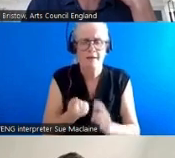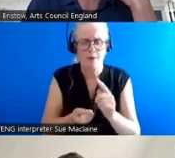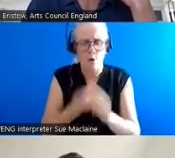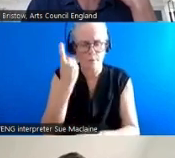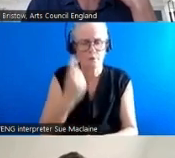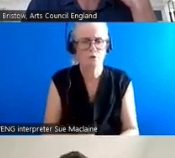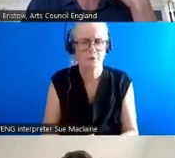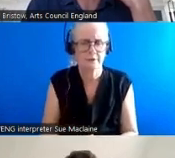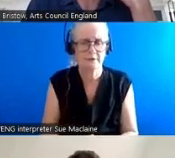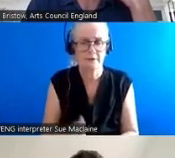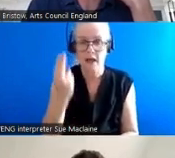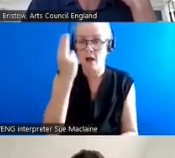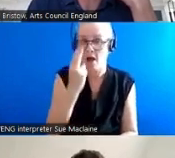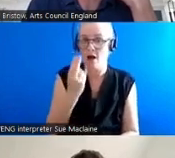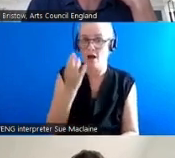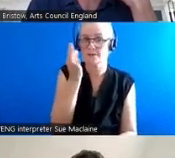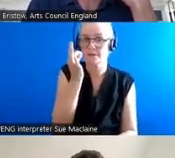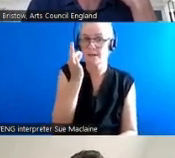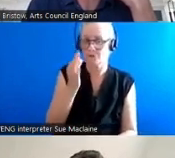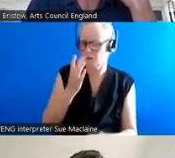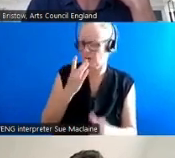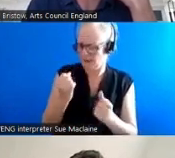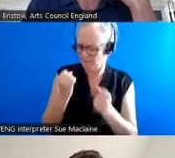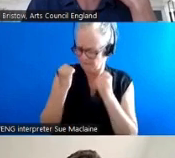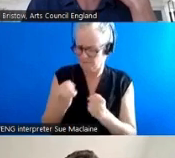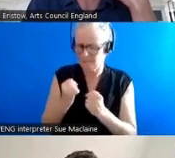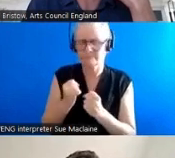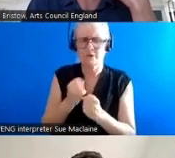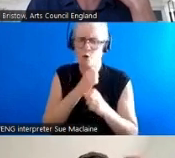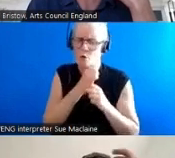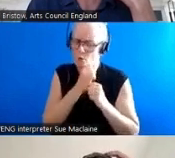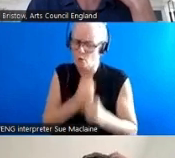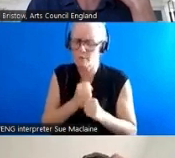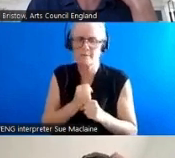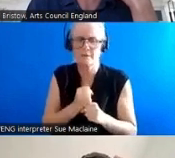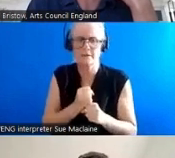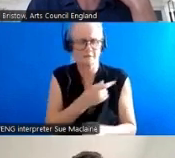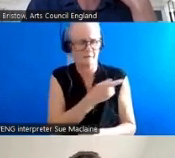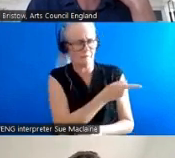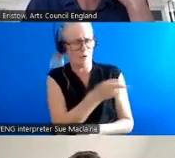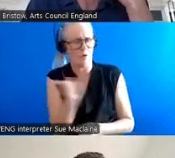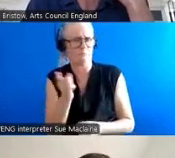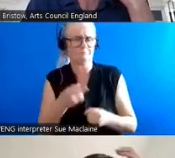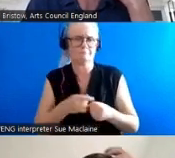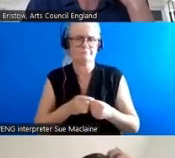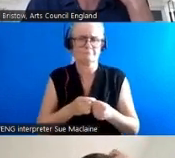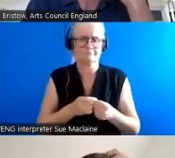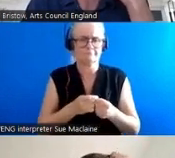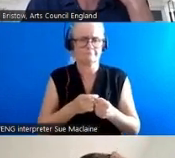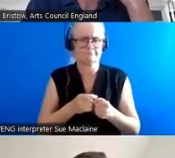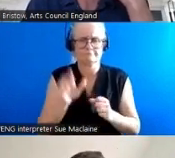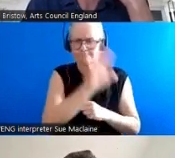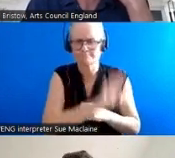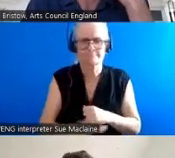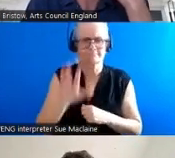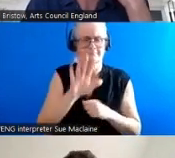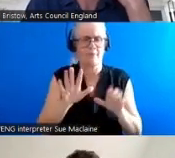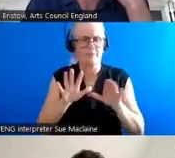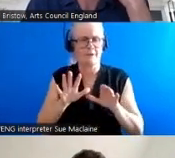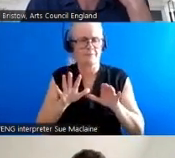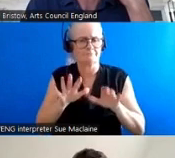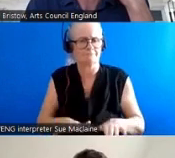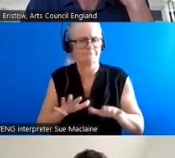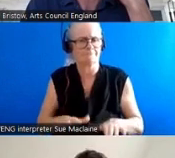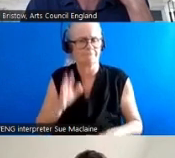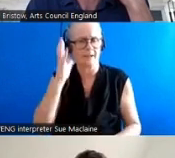absolutely committed to making sure that they work for the people that of this country and for the cultural sector. And